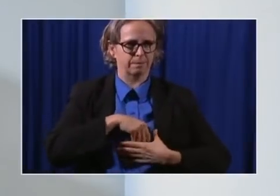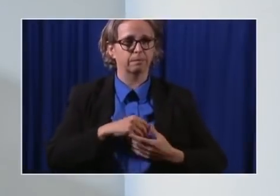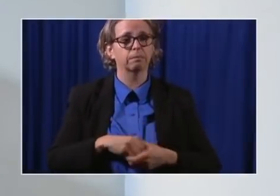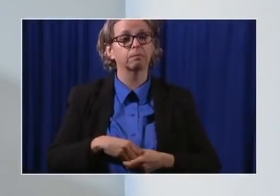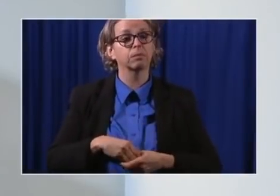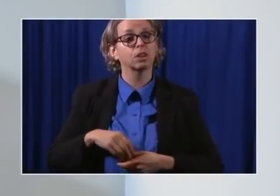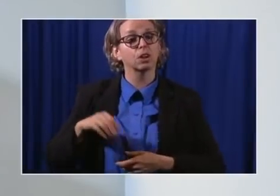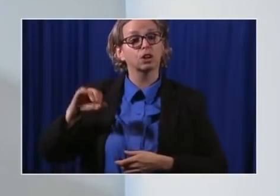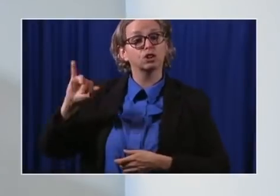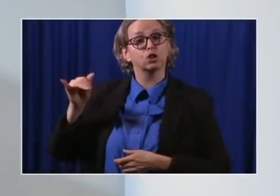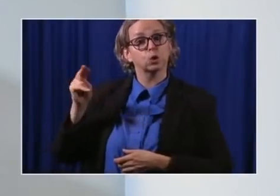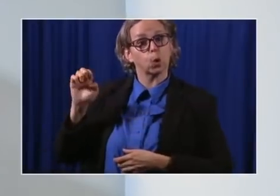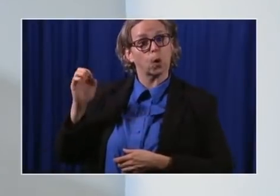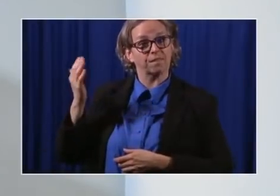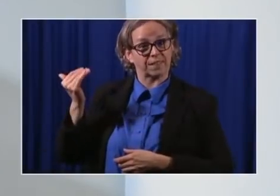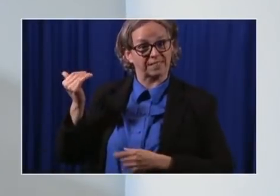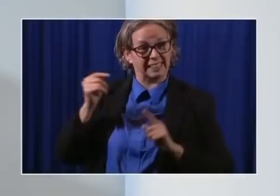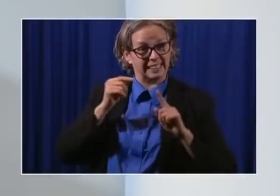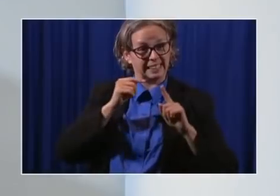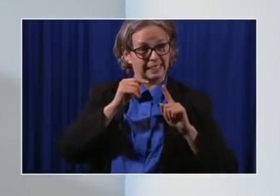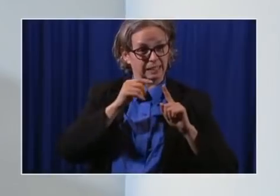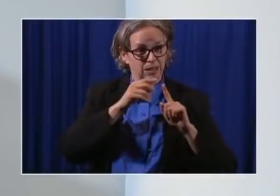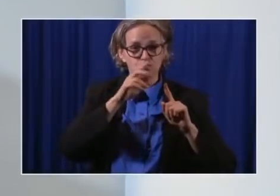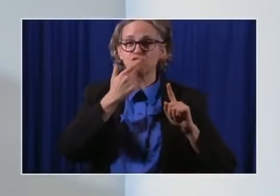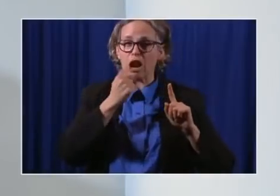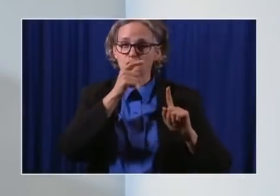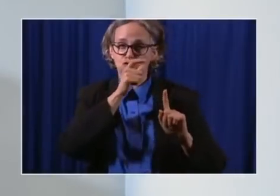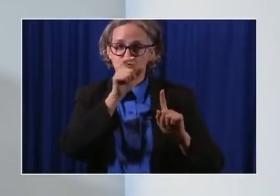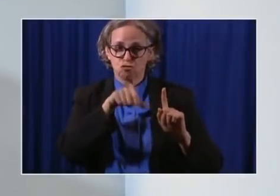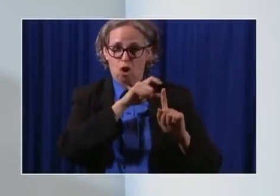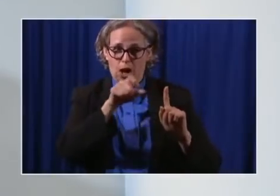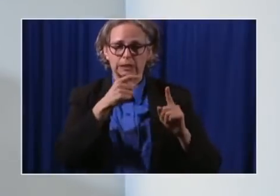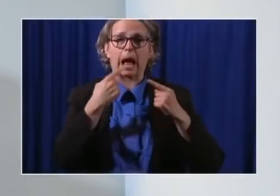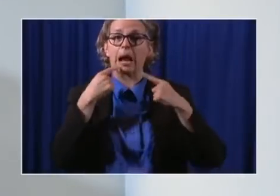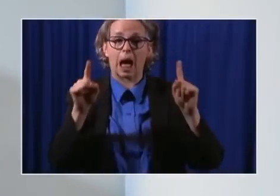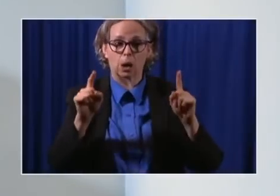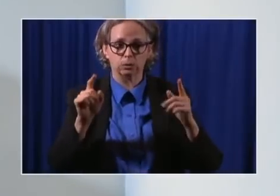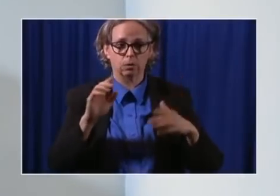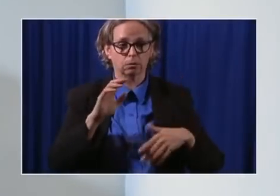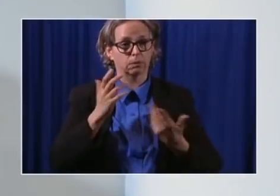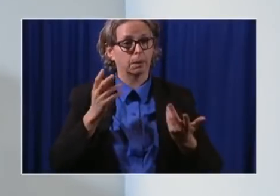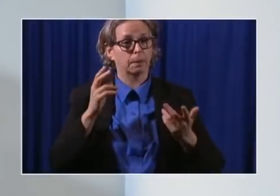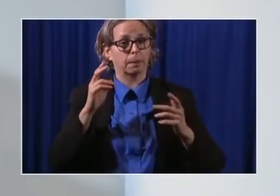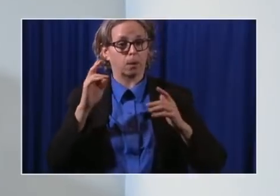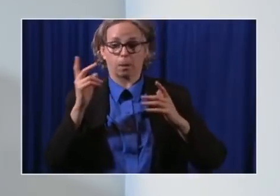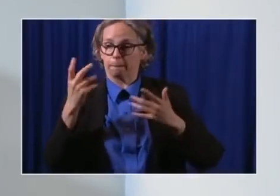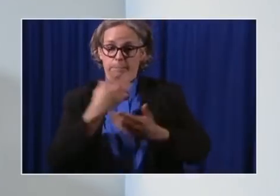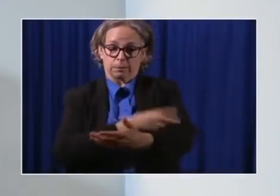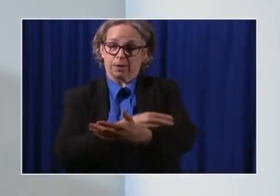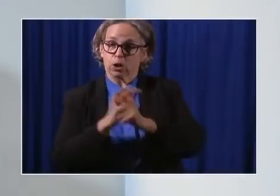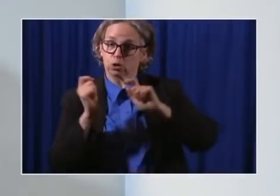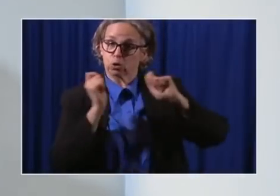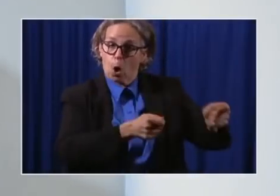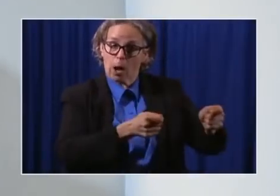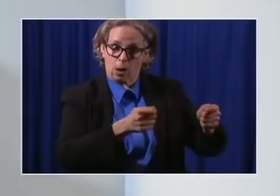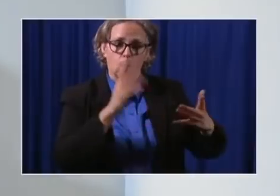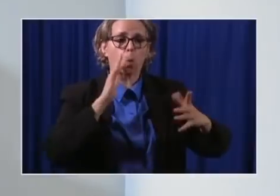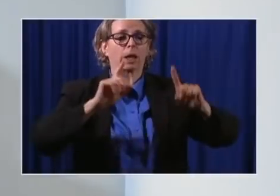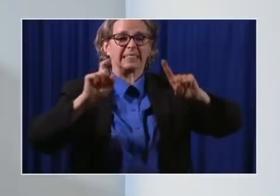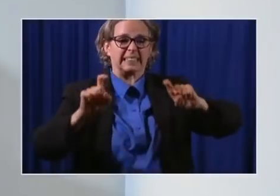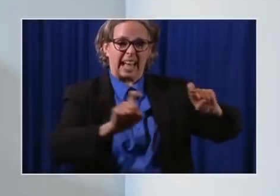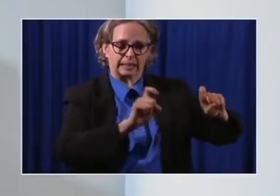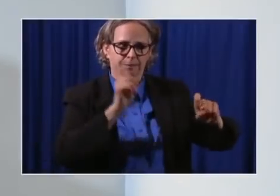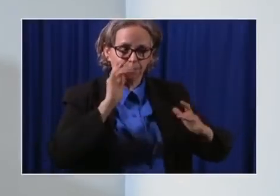announced an initiative to test all blood and platelet donors for COVID-19 antibodies, and this week